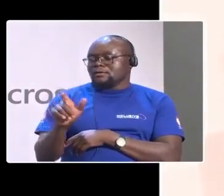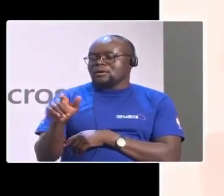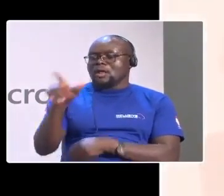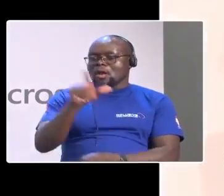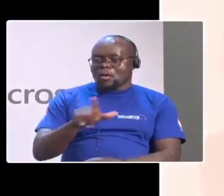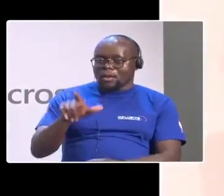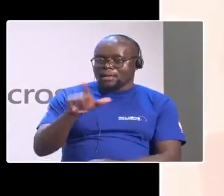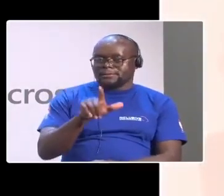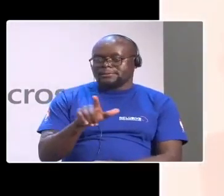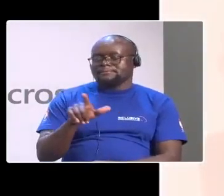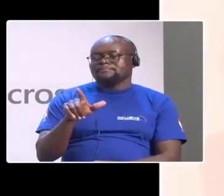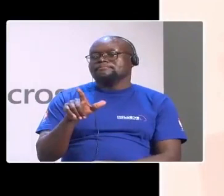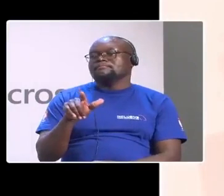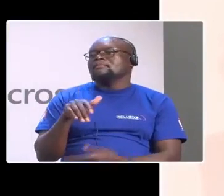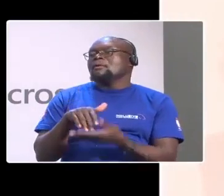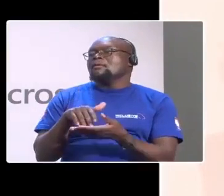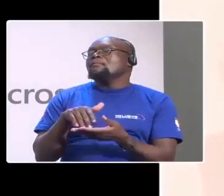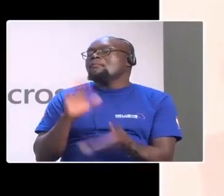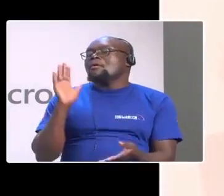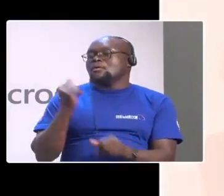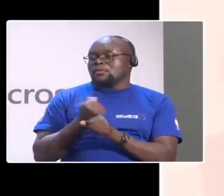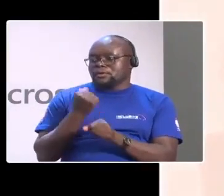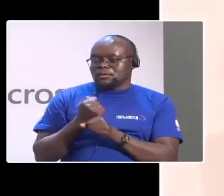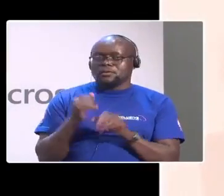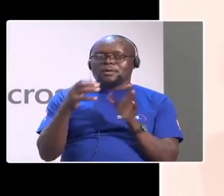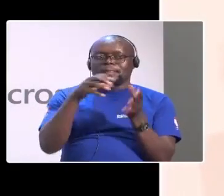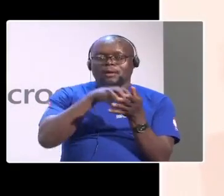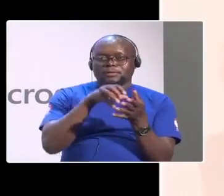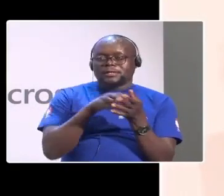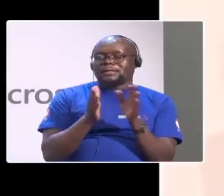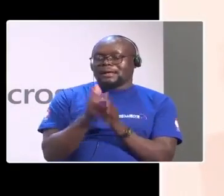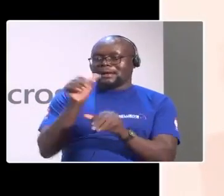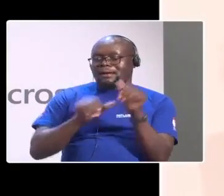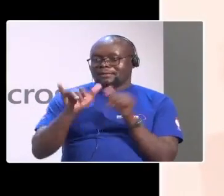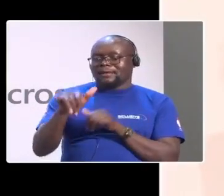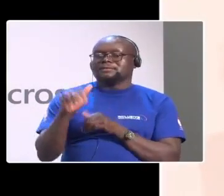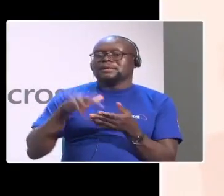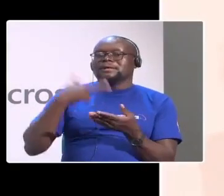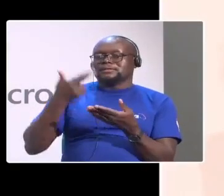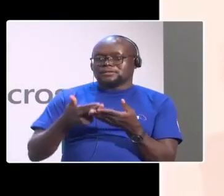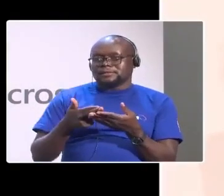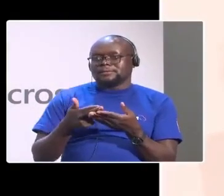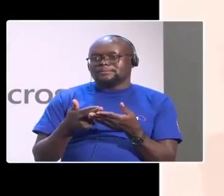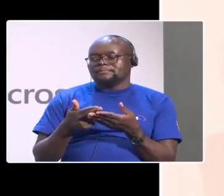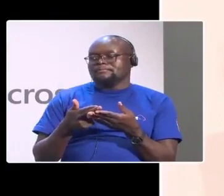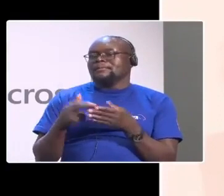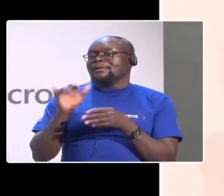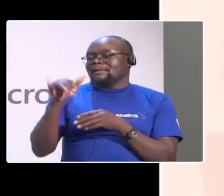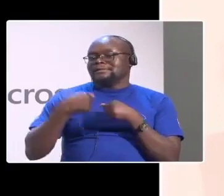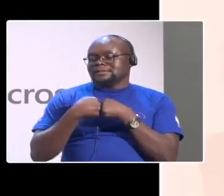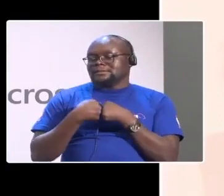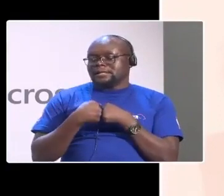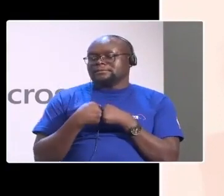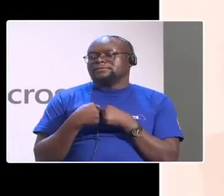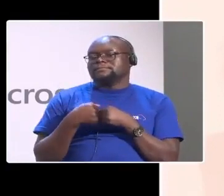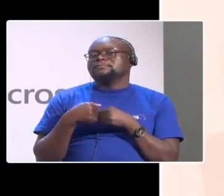localized, as much as we can, content around that, resources, and so on. That's a challenge. The